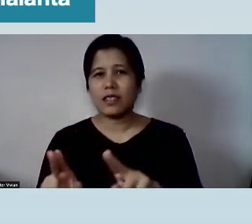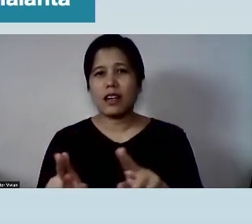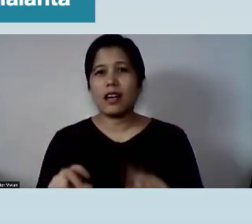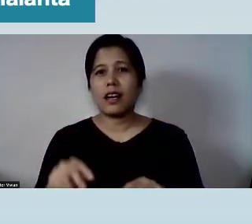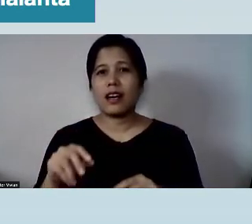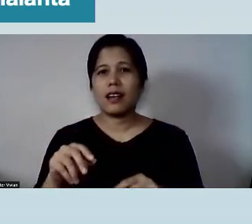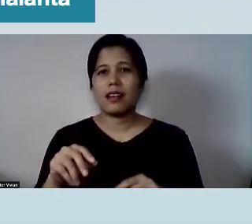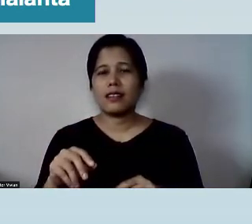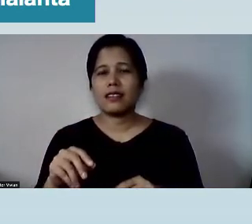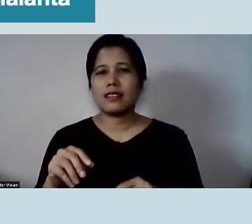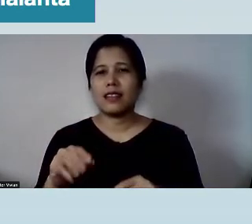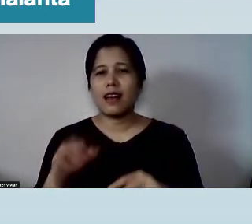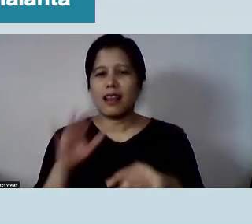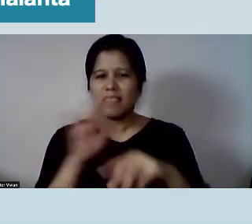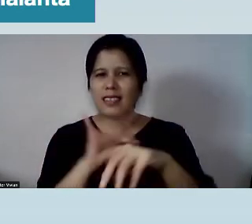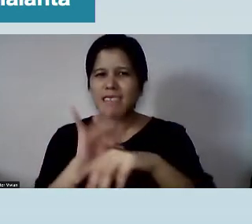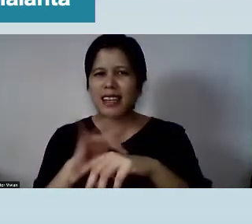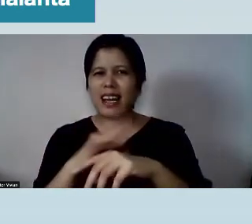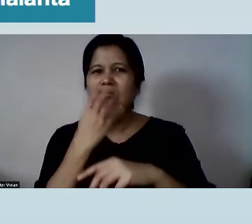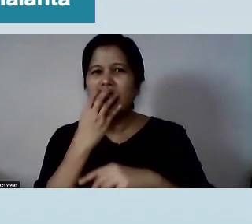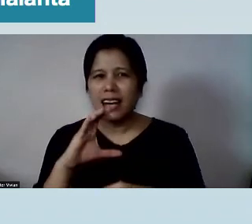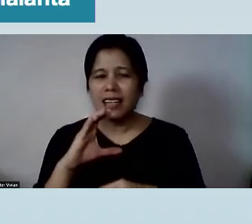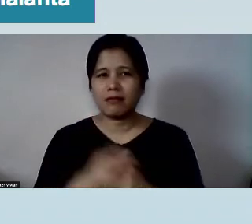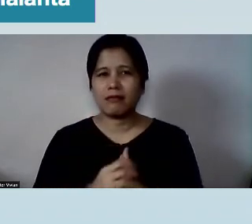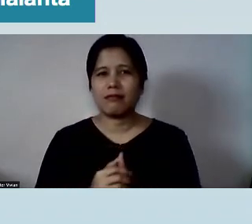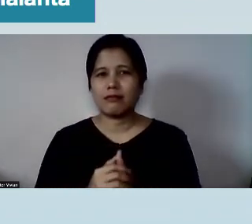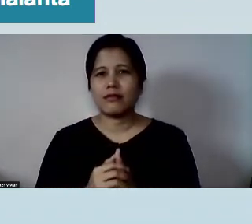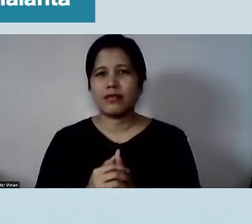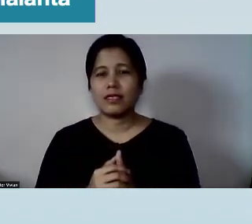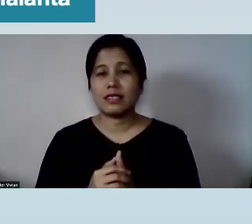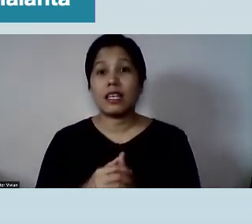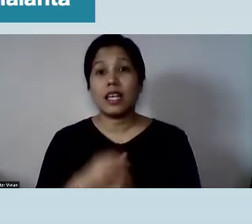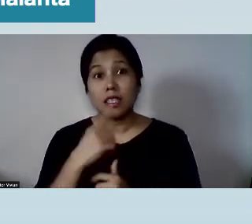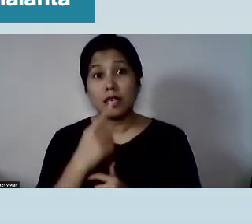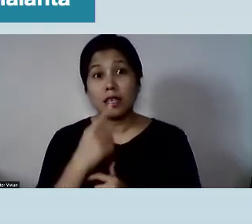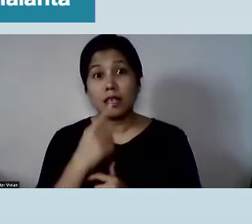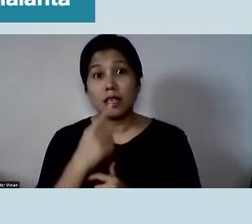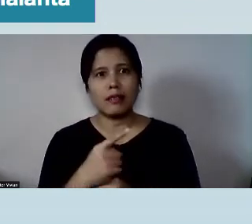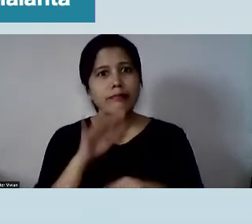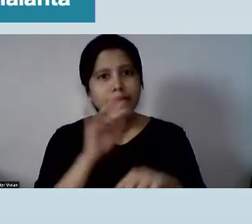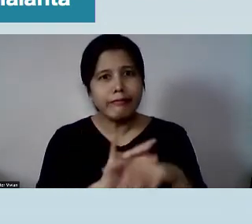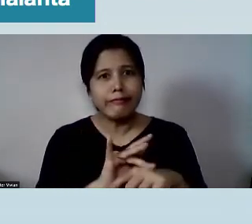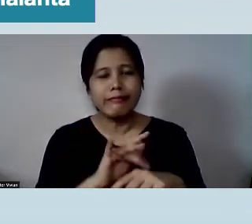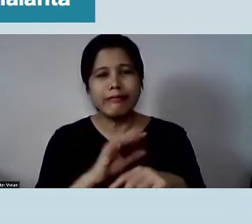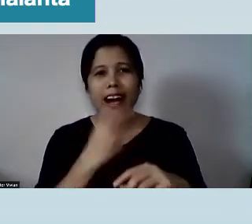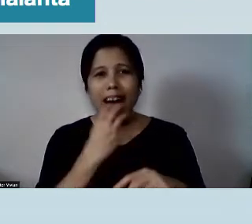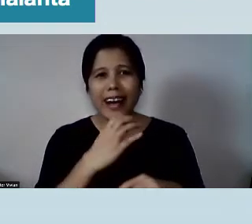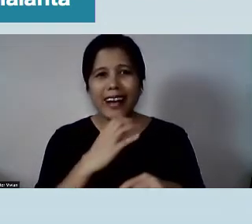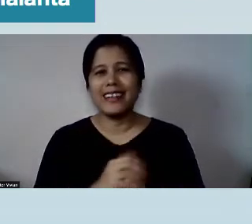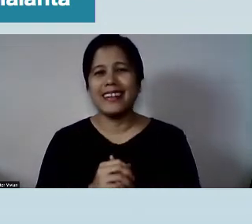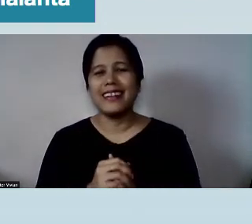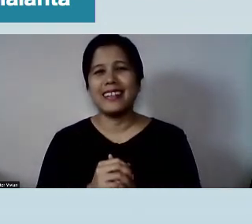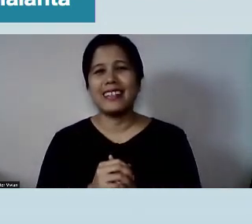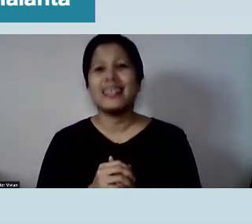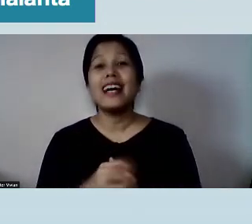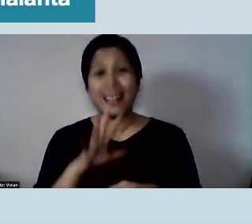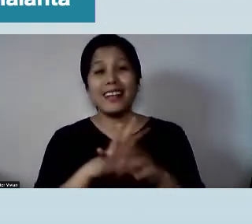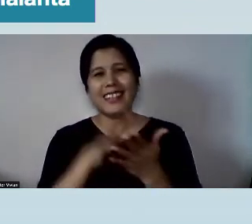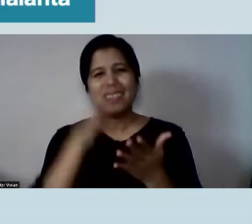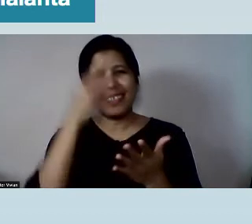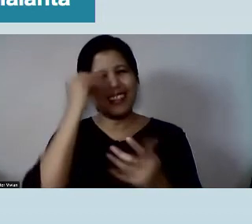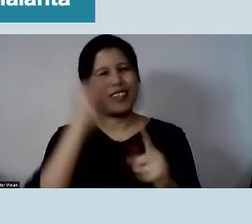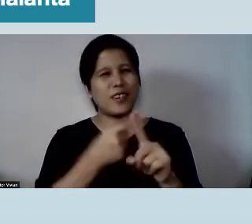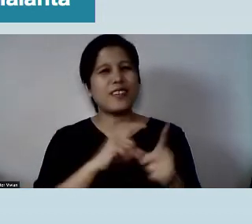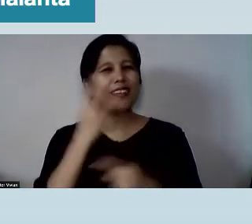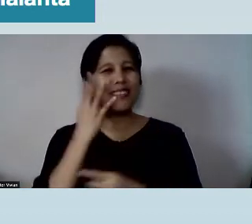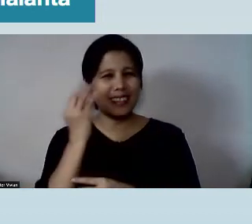ng hawak sa mainit, pag hindi yun napaso, hindi yun magtatanda. I'm not saying kailangan mapaso sila. But then sometimes, di ba, they will learn through experience.